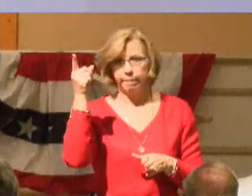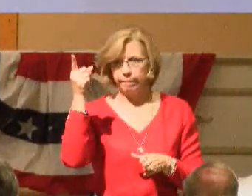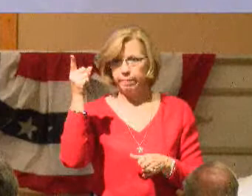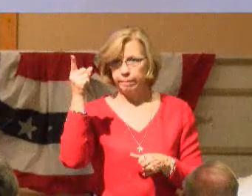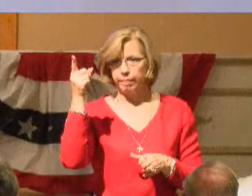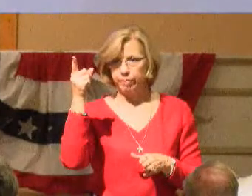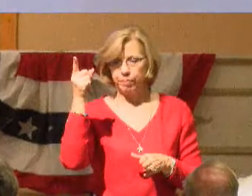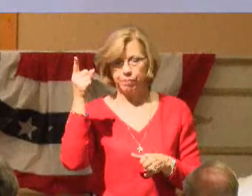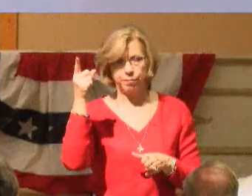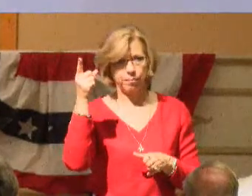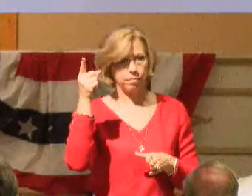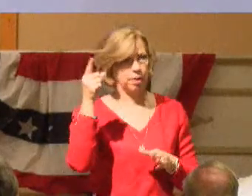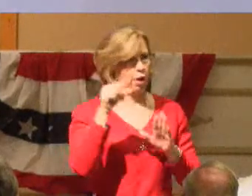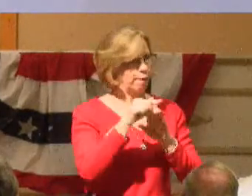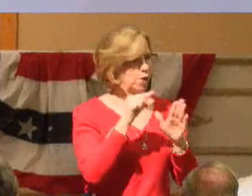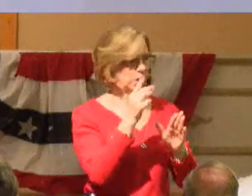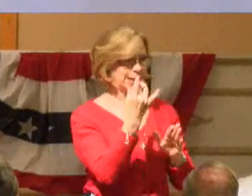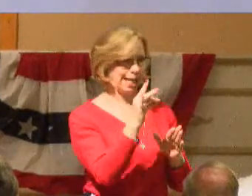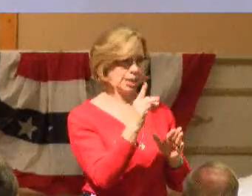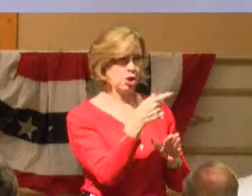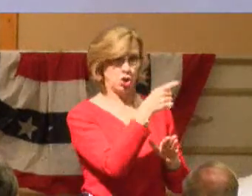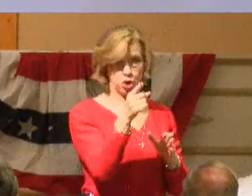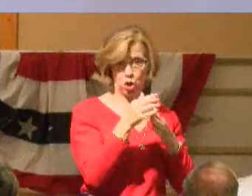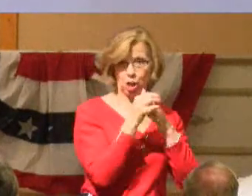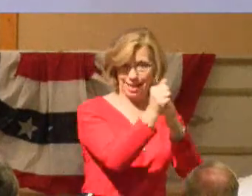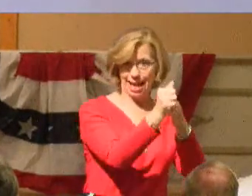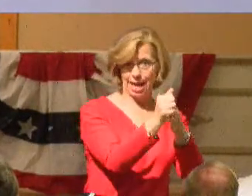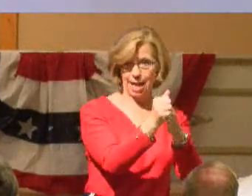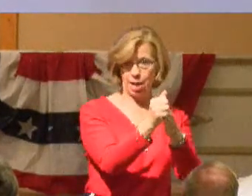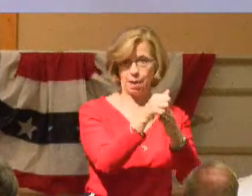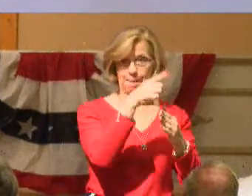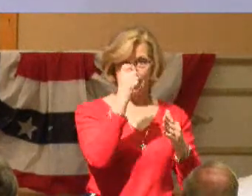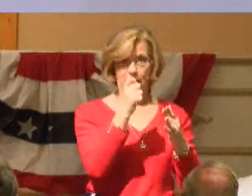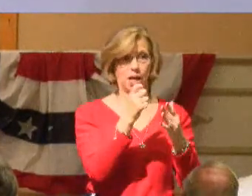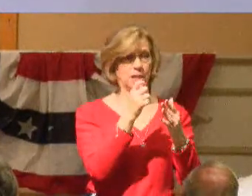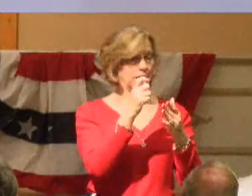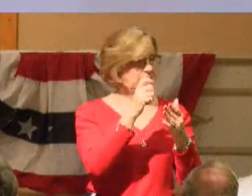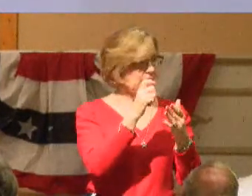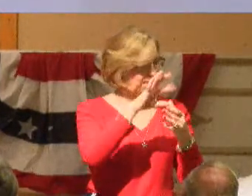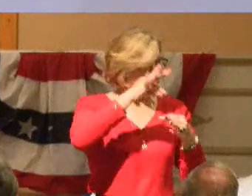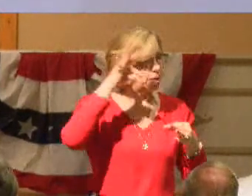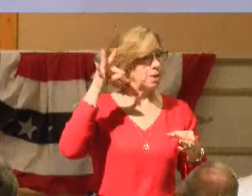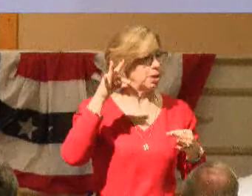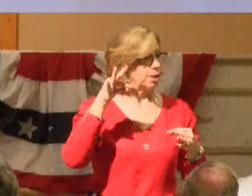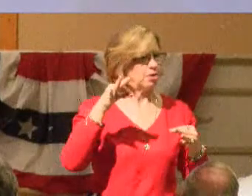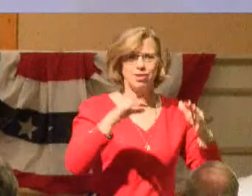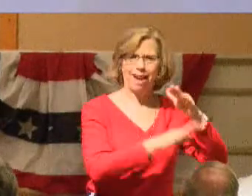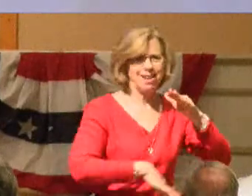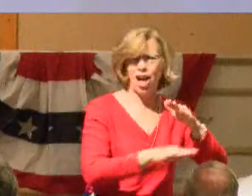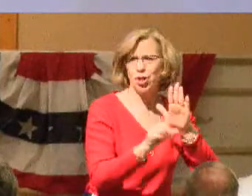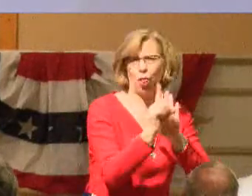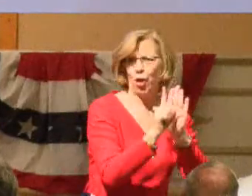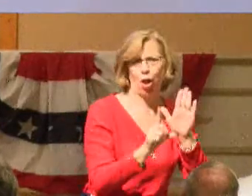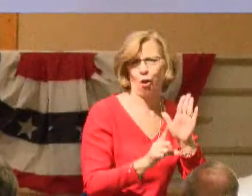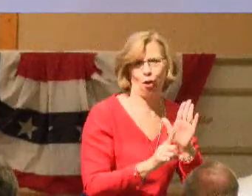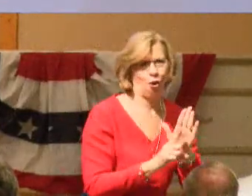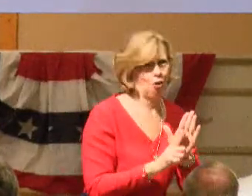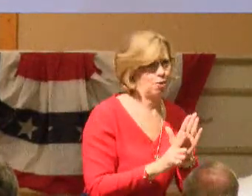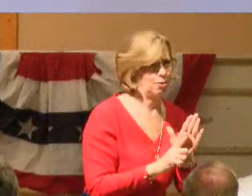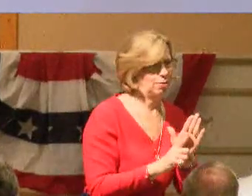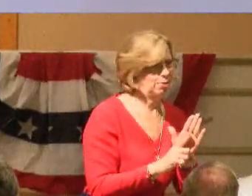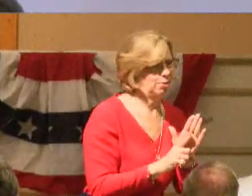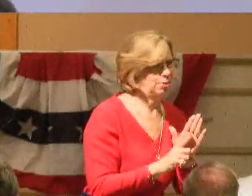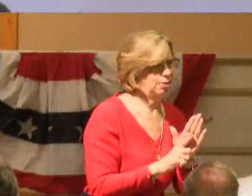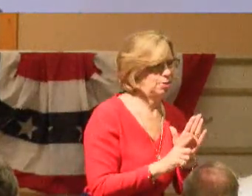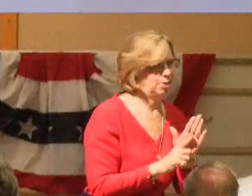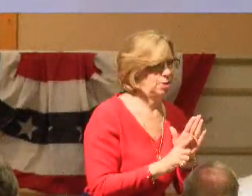Verse 18. But if you be led of the Spirit, ye are not under the law. Now he talks about all the things